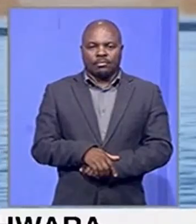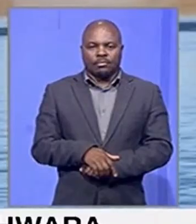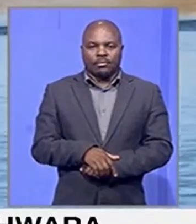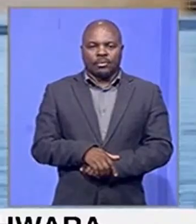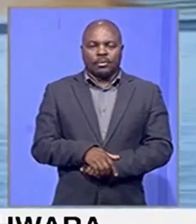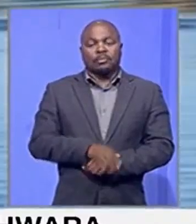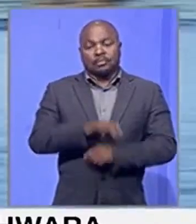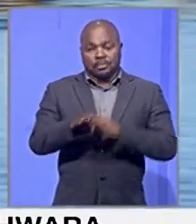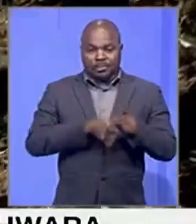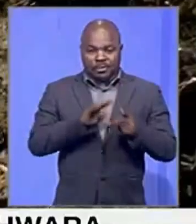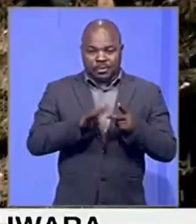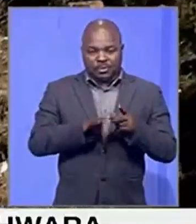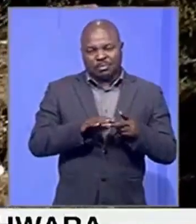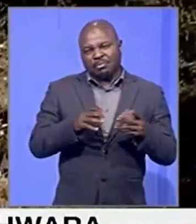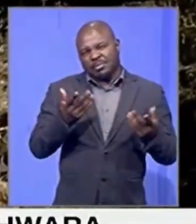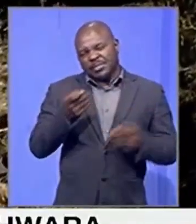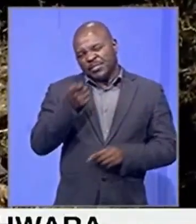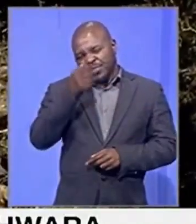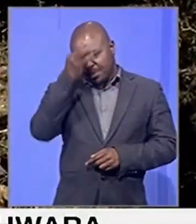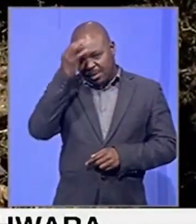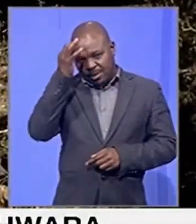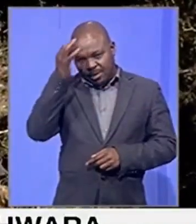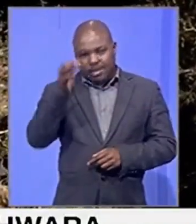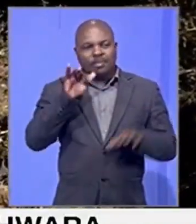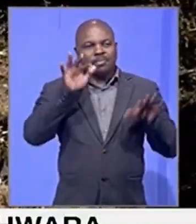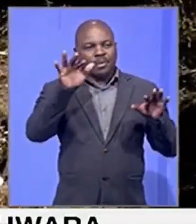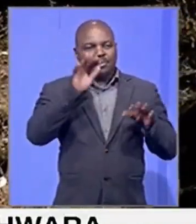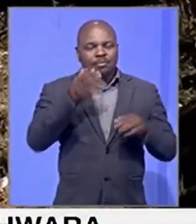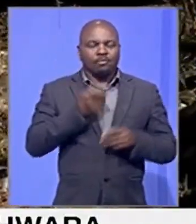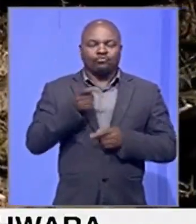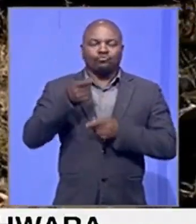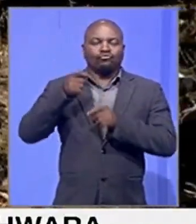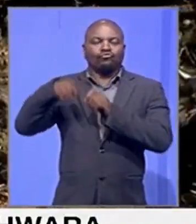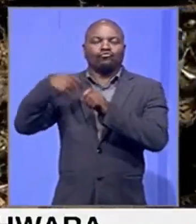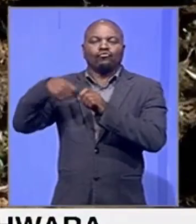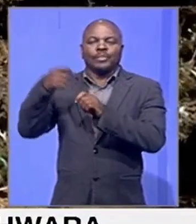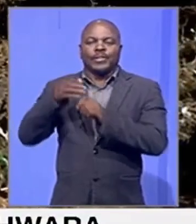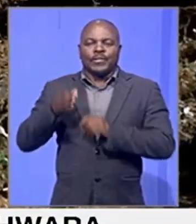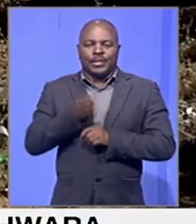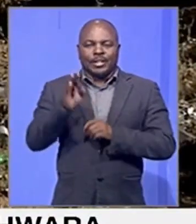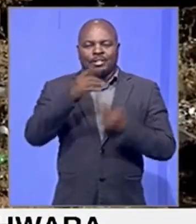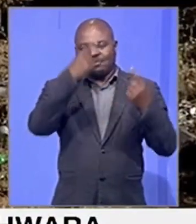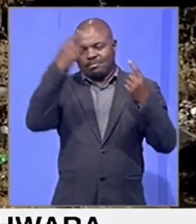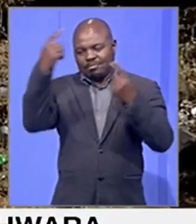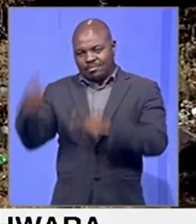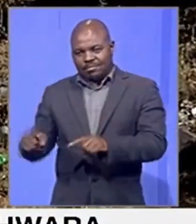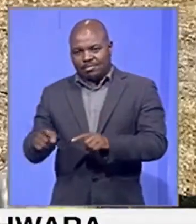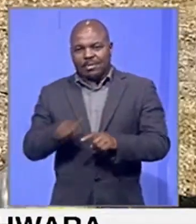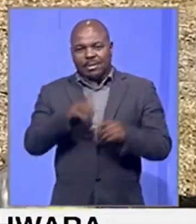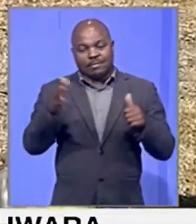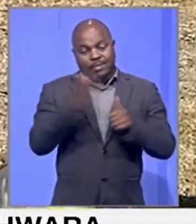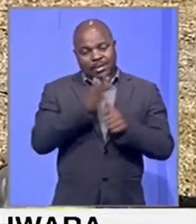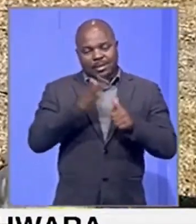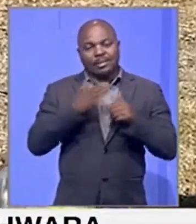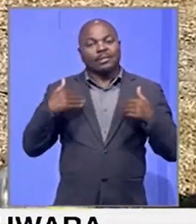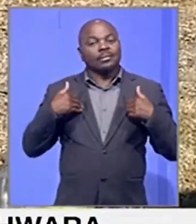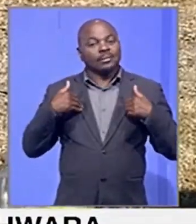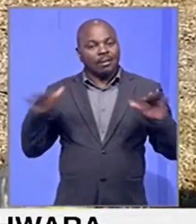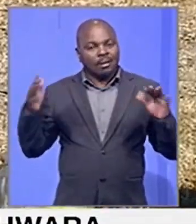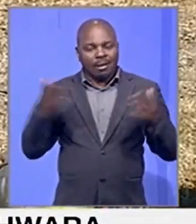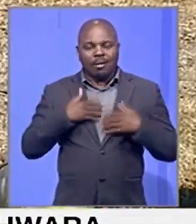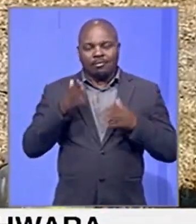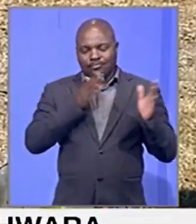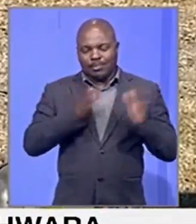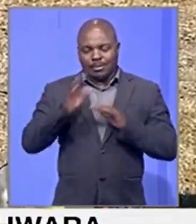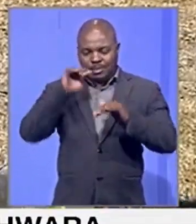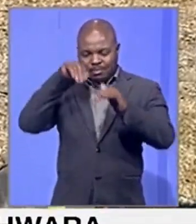Ga tloga ga feta metsotso e ka balo, batshwari ba ditlhapi ba goroga, ba direla. Ba simolola ka go ipaakanyetsa go tsena mo metsing,